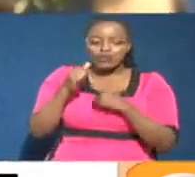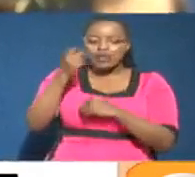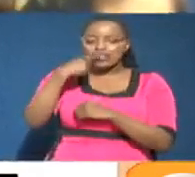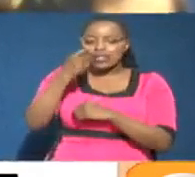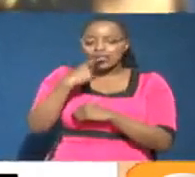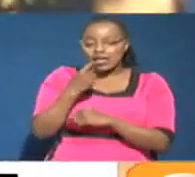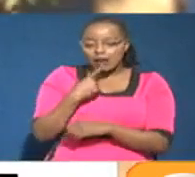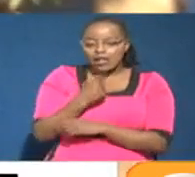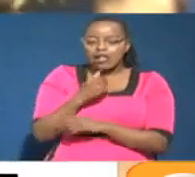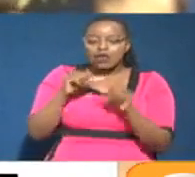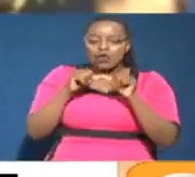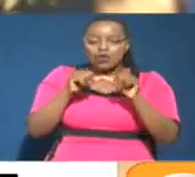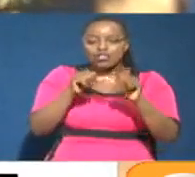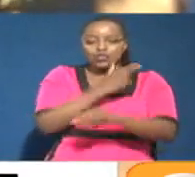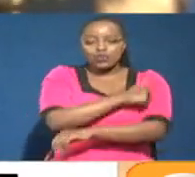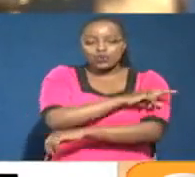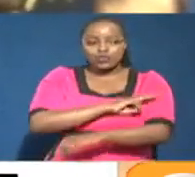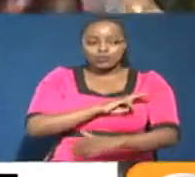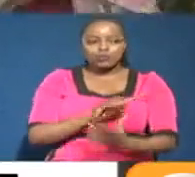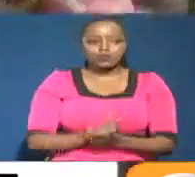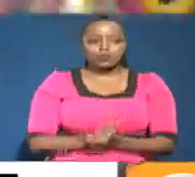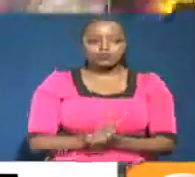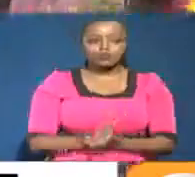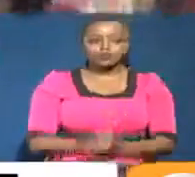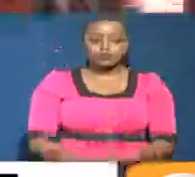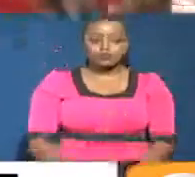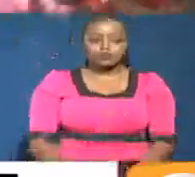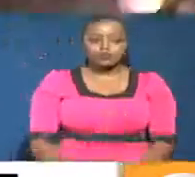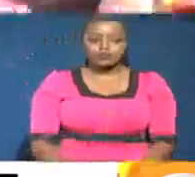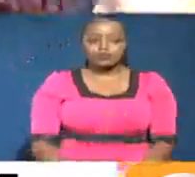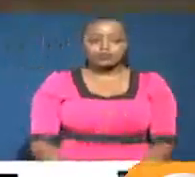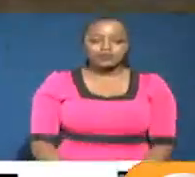Kegonga Sub-County Hospital. Laura Otieno, Citizen TV. All right, Laura.